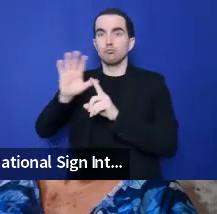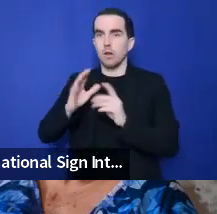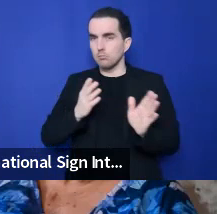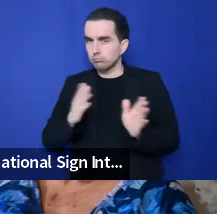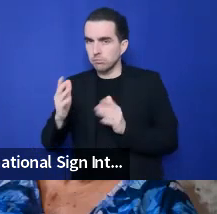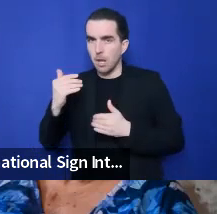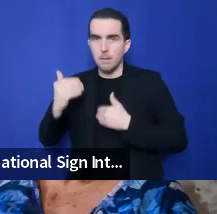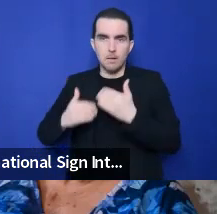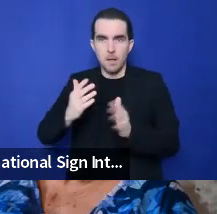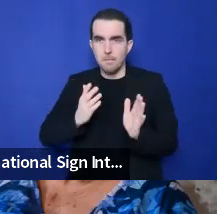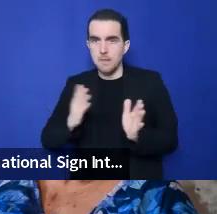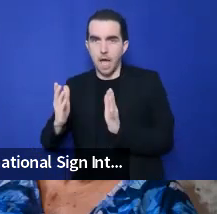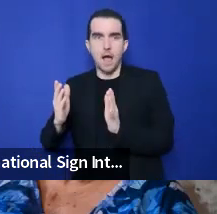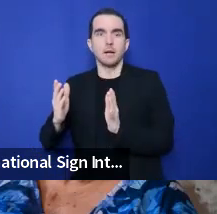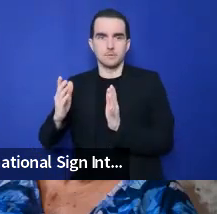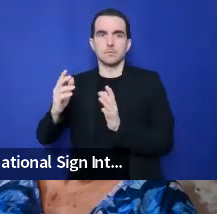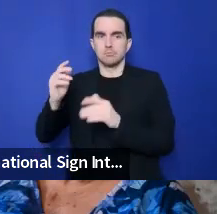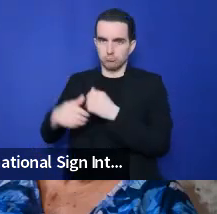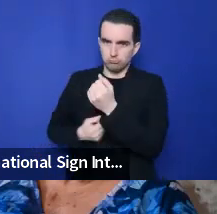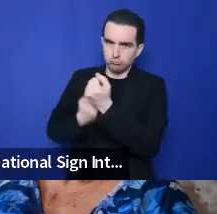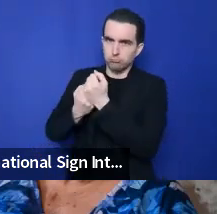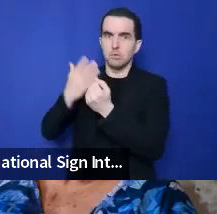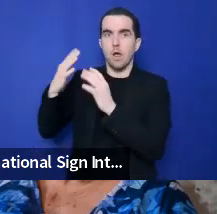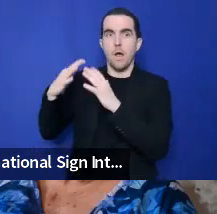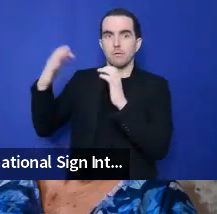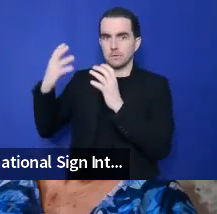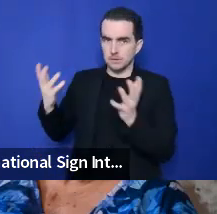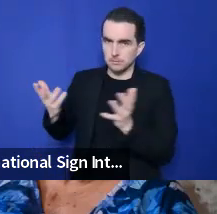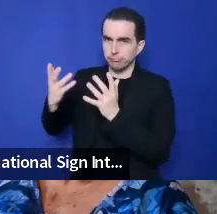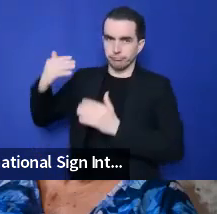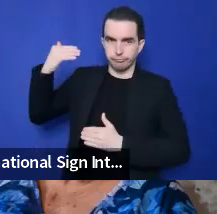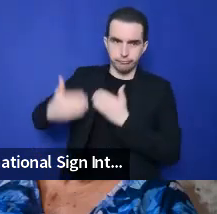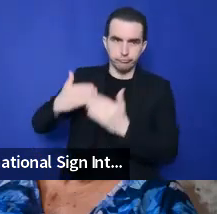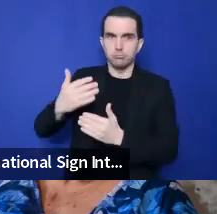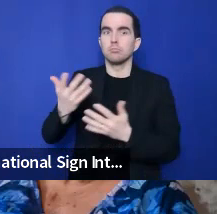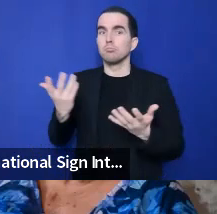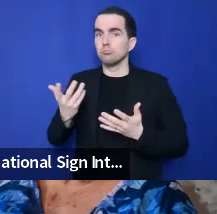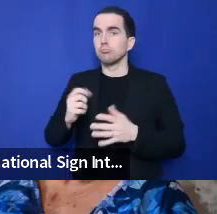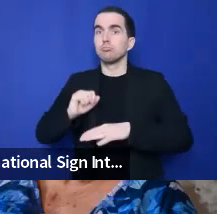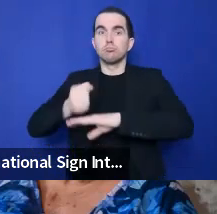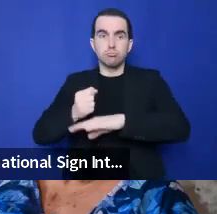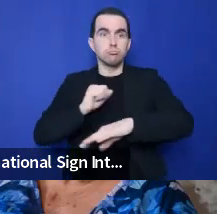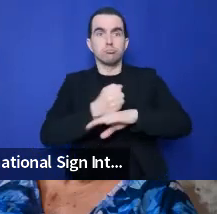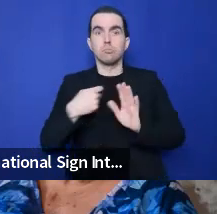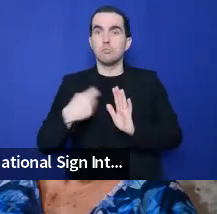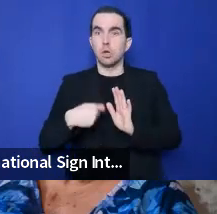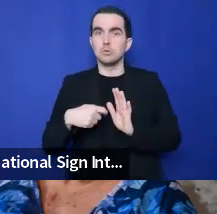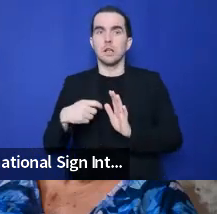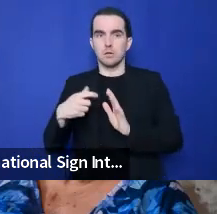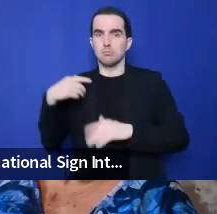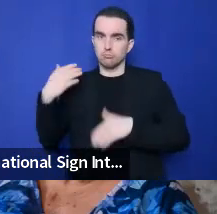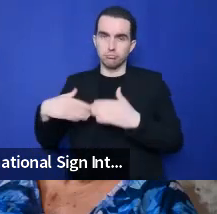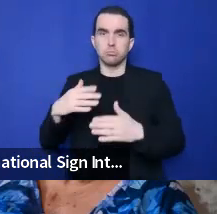aged care centers. This project will involve construction of the centers, service development with specific focus